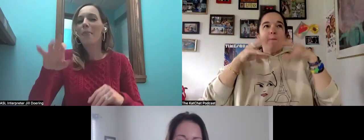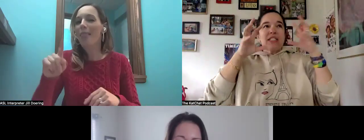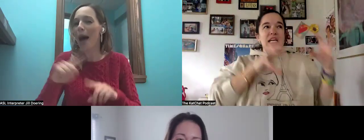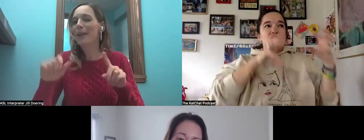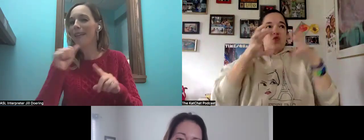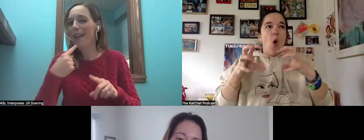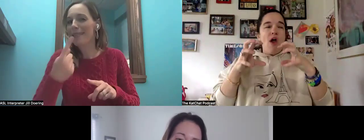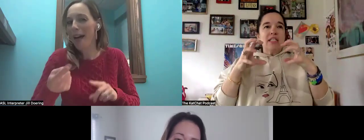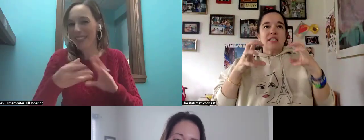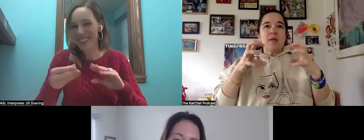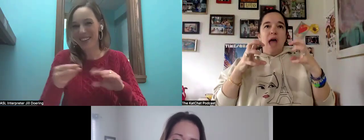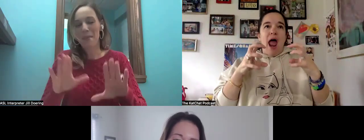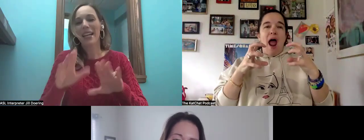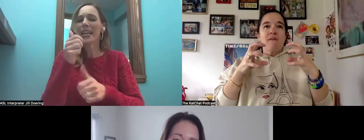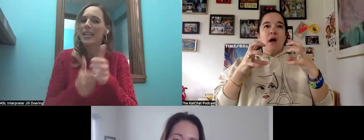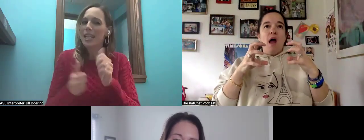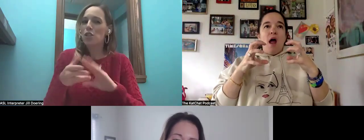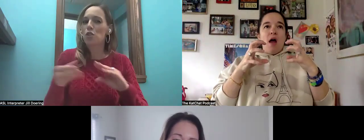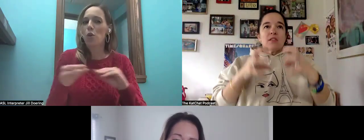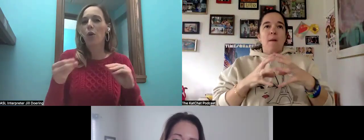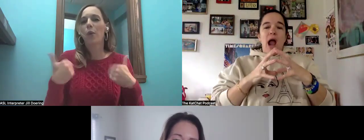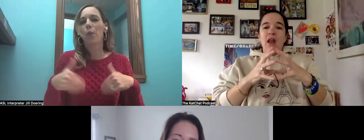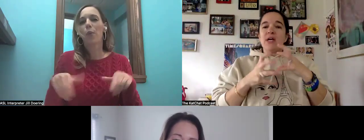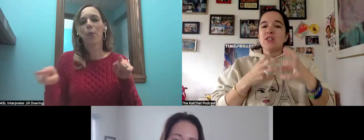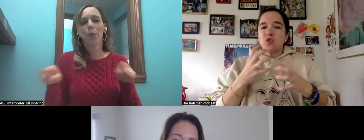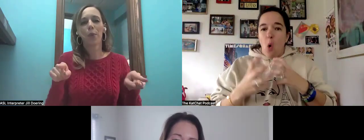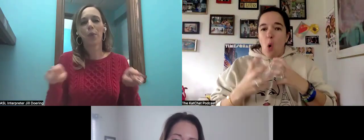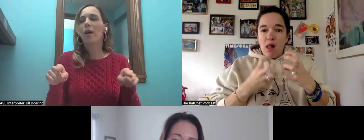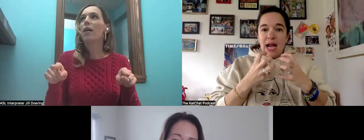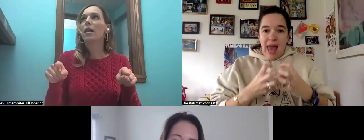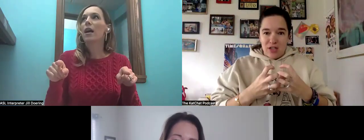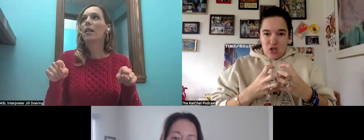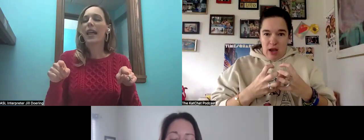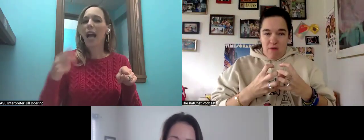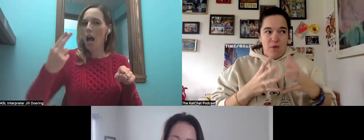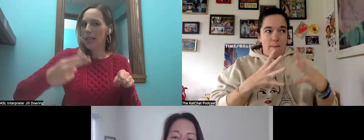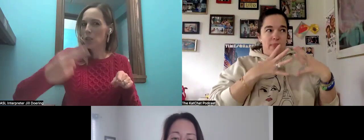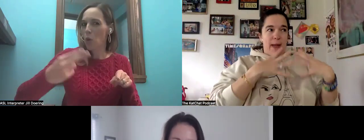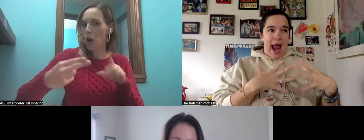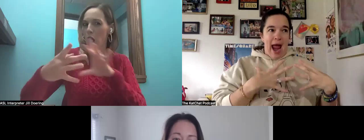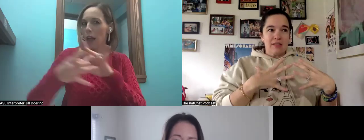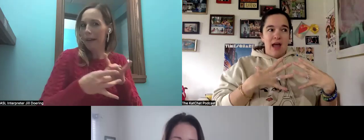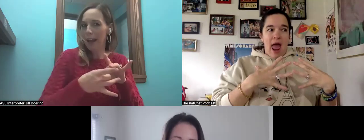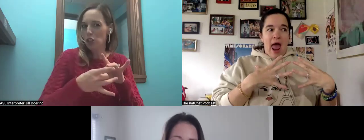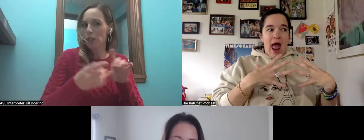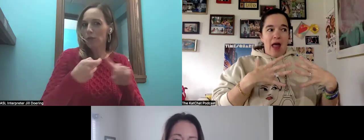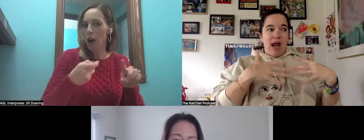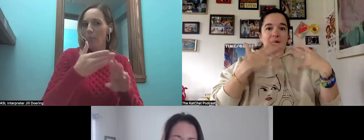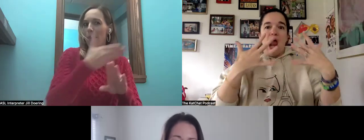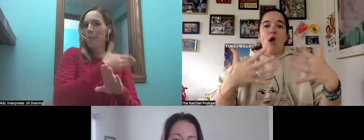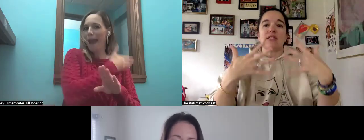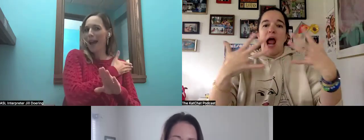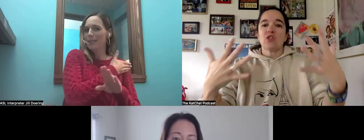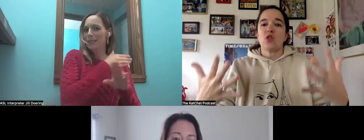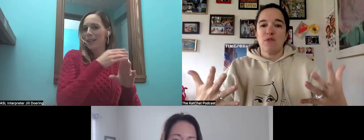Yes. because each story seems to have some kind of a historical connection from the past and then